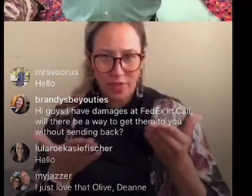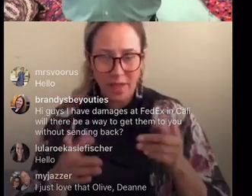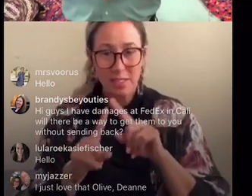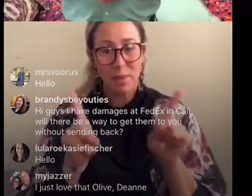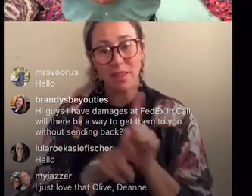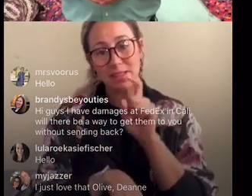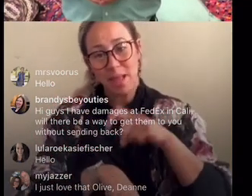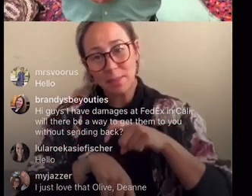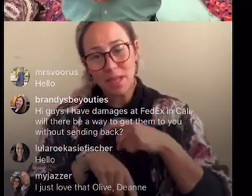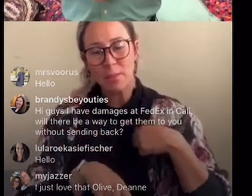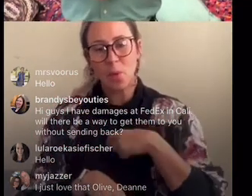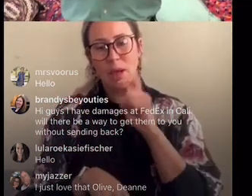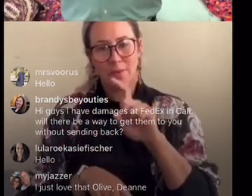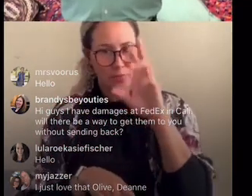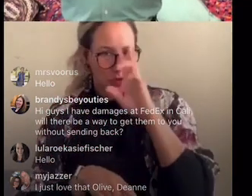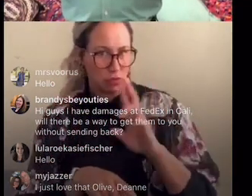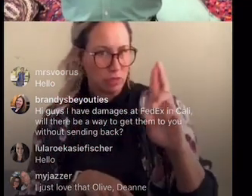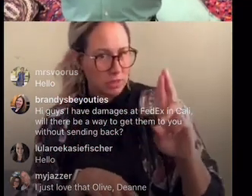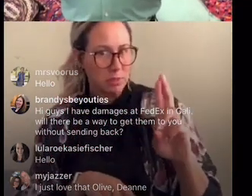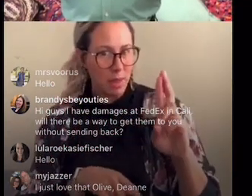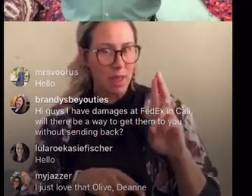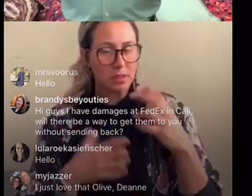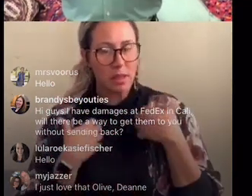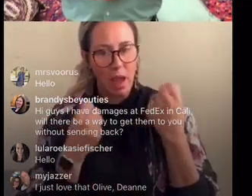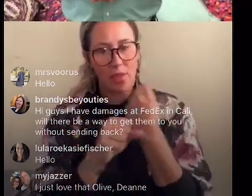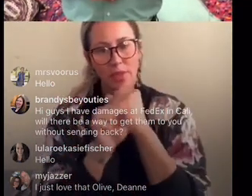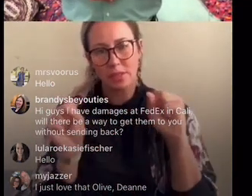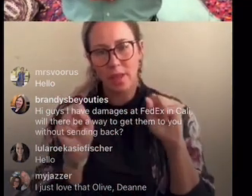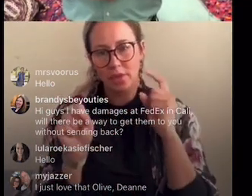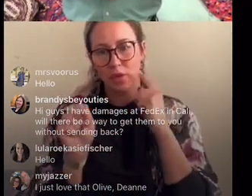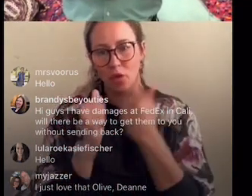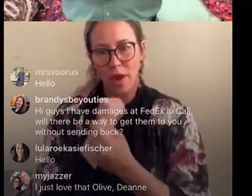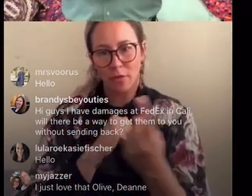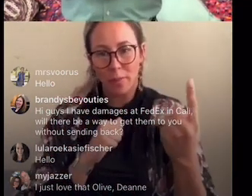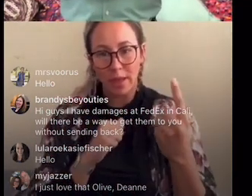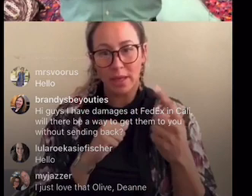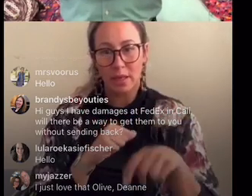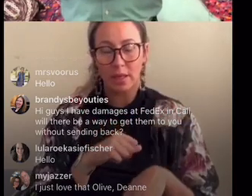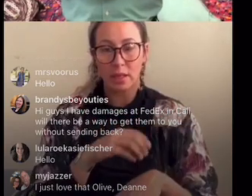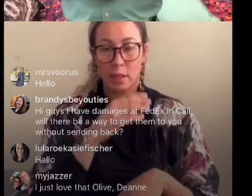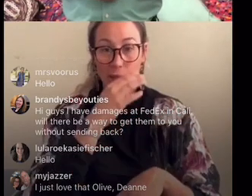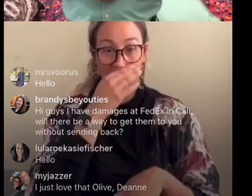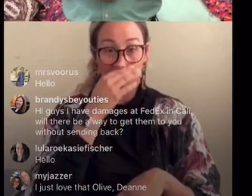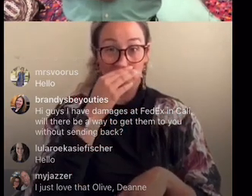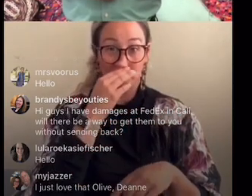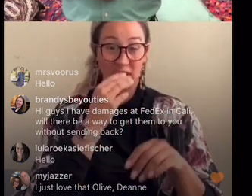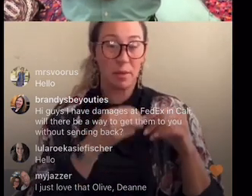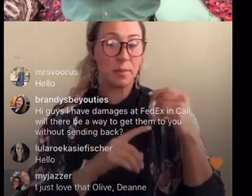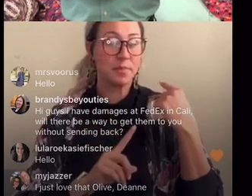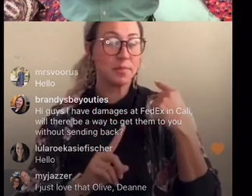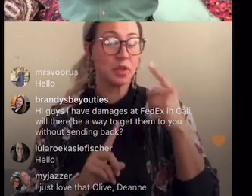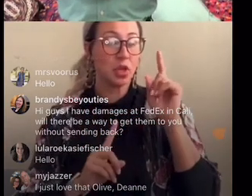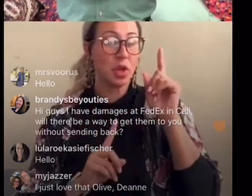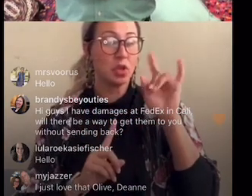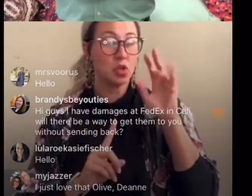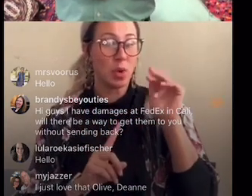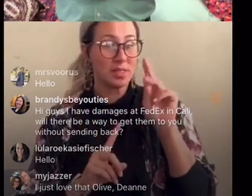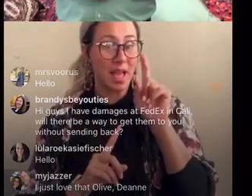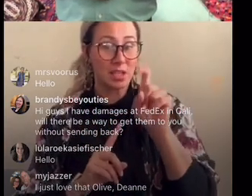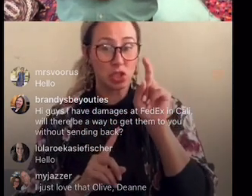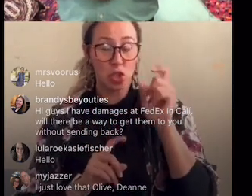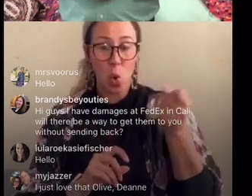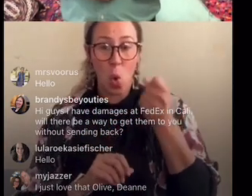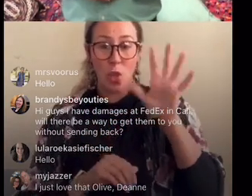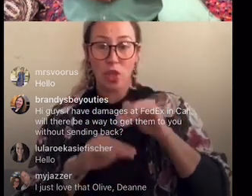same time, we have to respect health and safety for everyone. Should they hold their shipments back to home office with returns until further